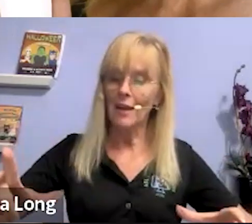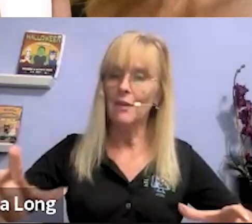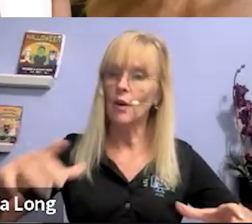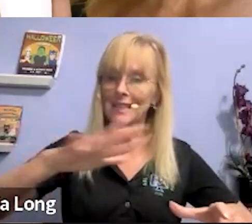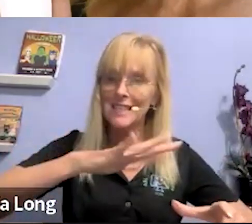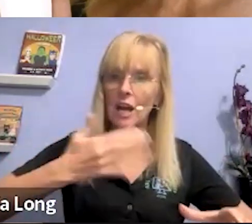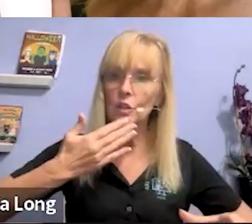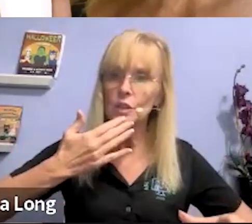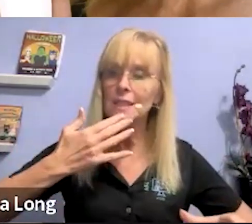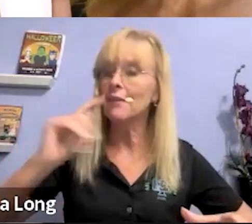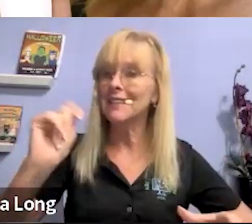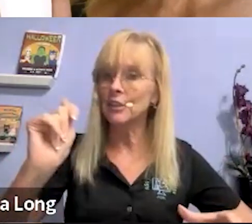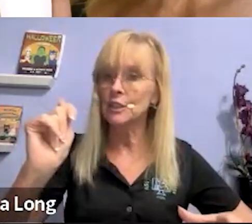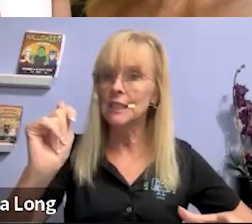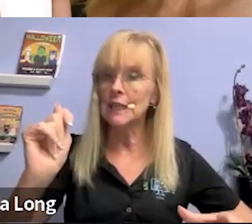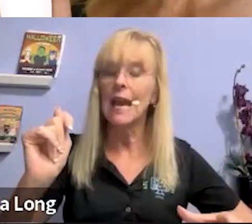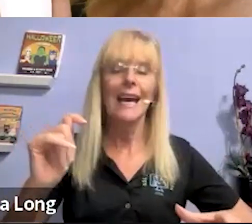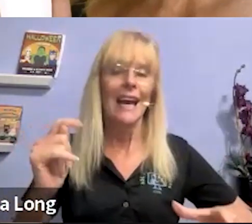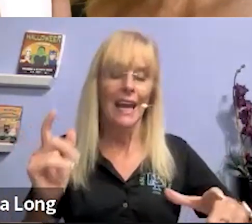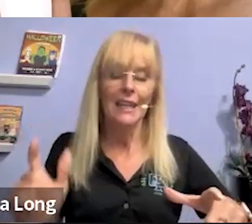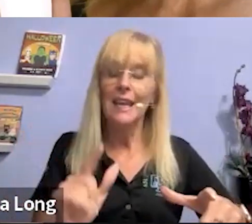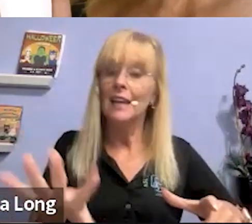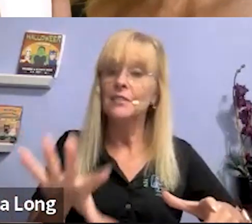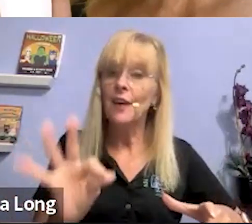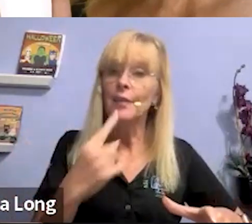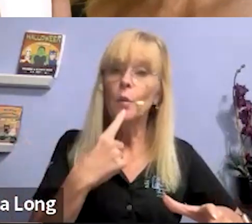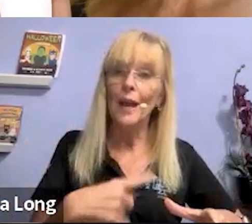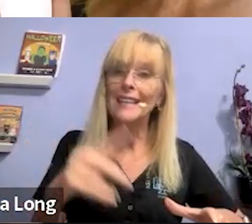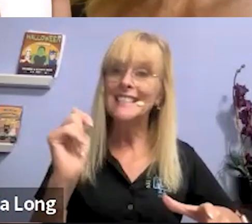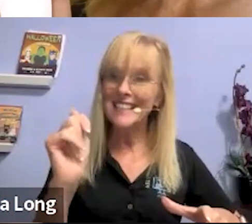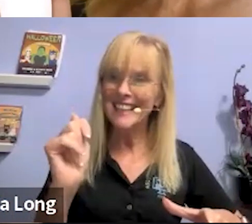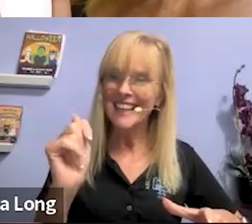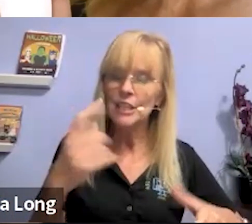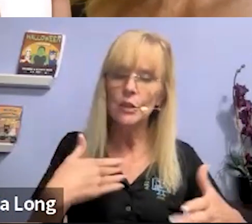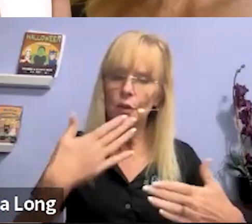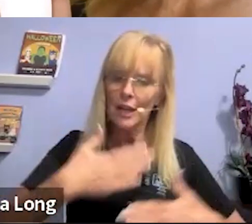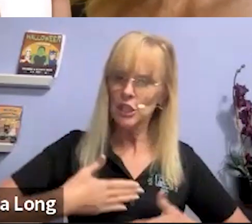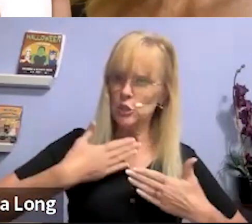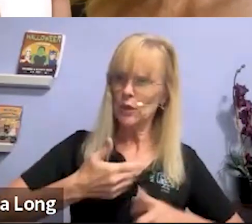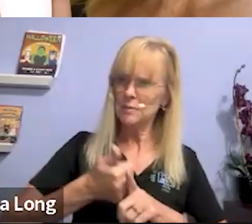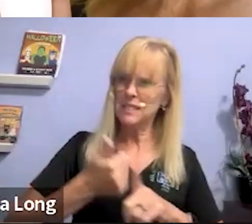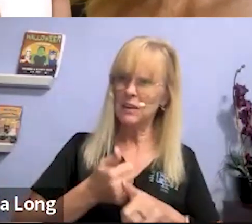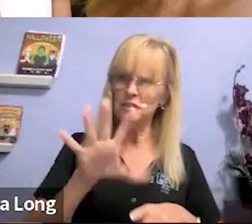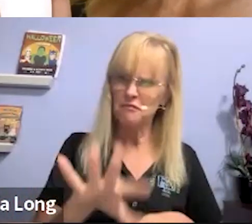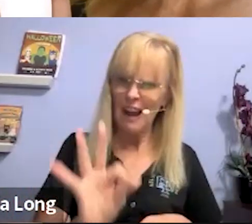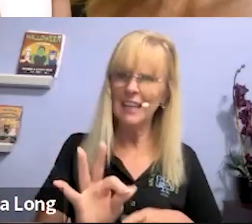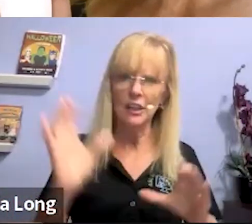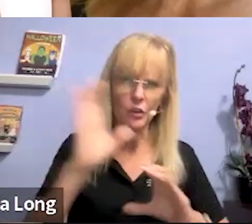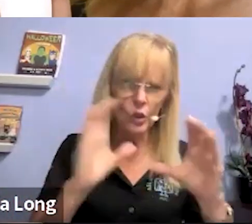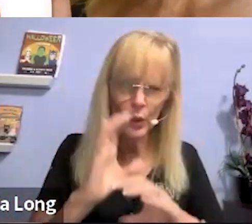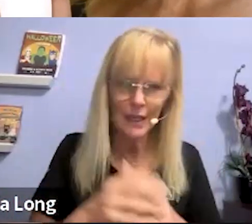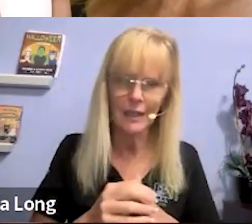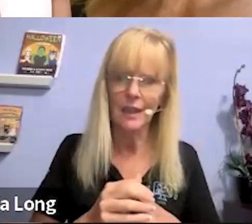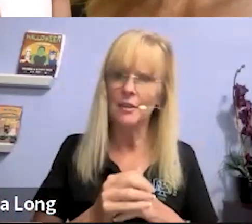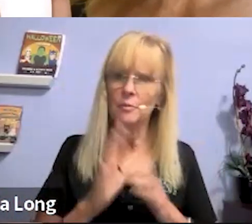so they have all these colors of the letter T. And then they got to find the red T. And so they're enjoying themselves